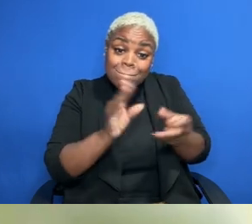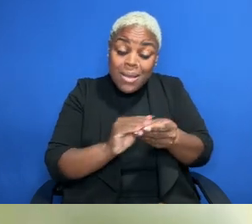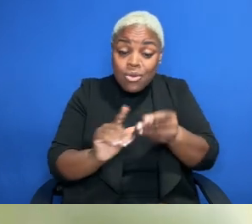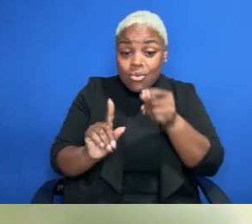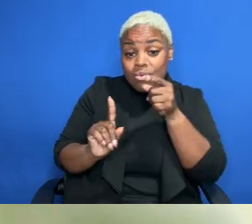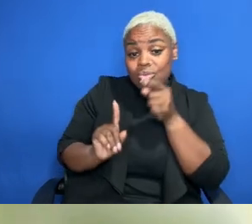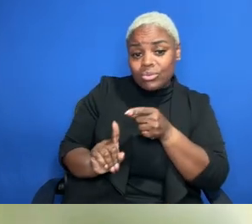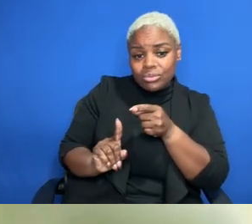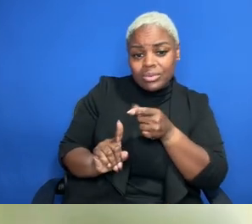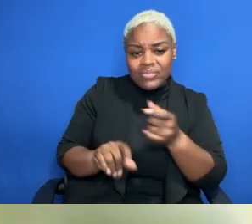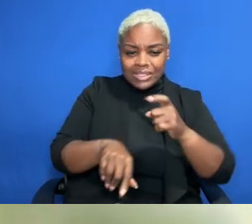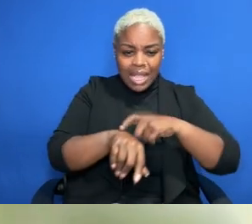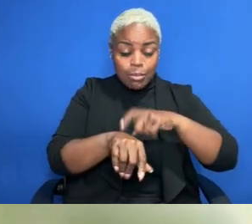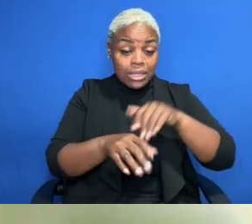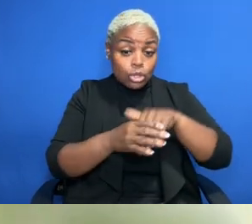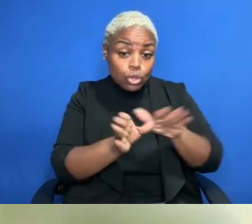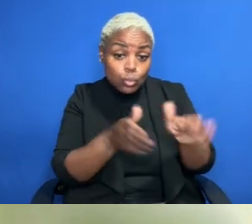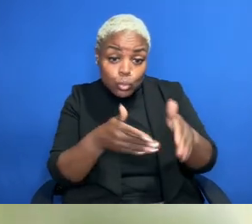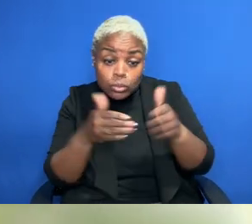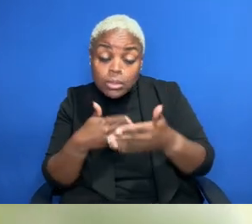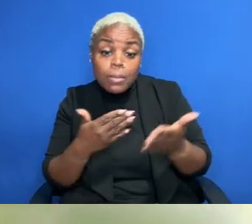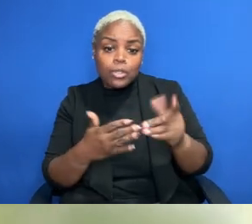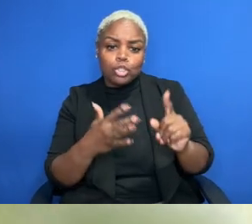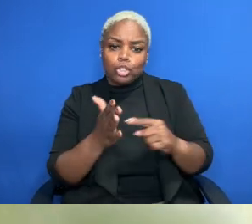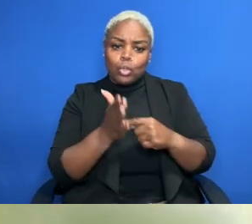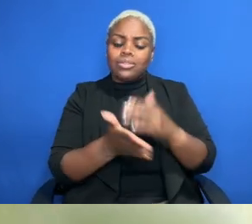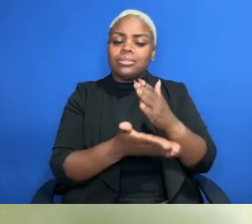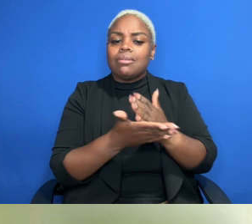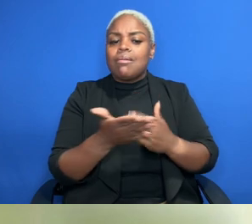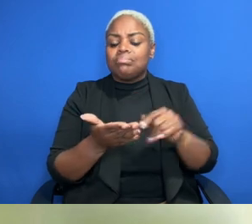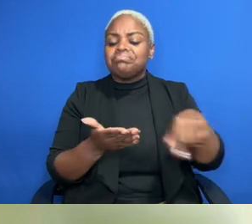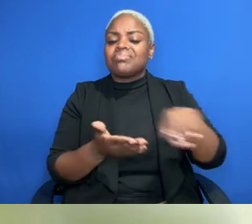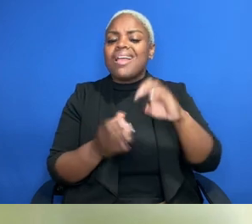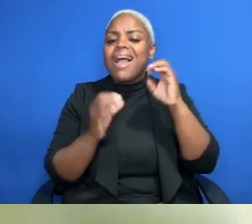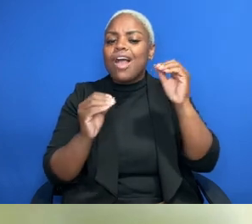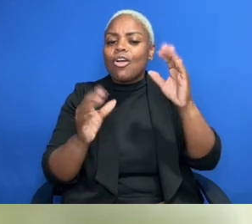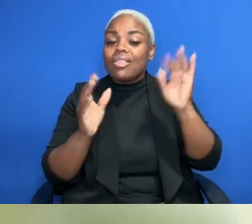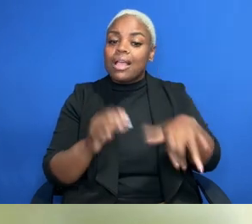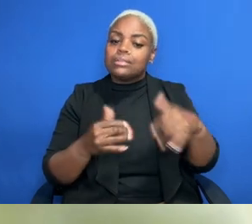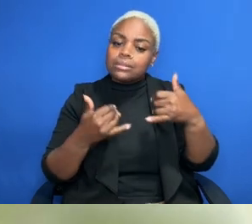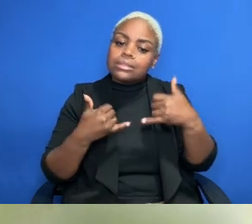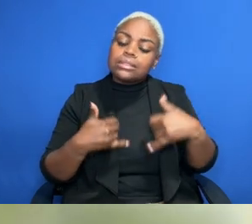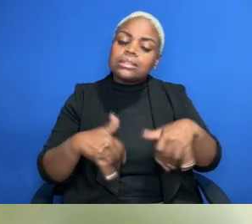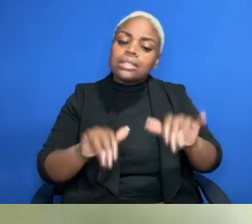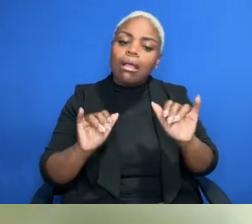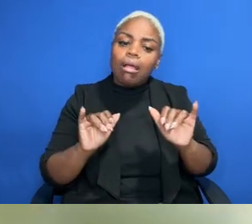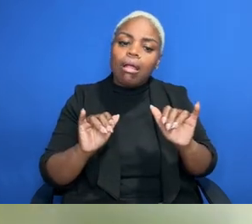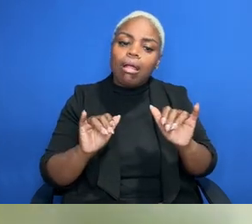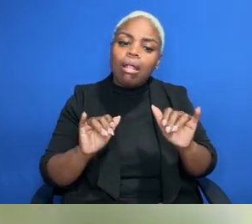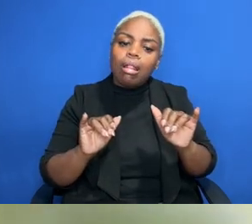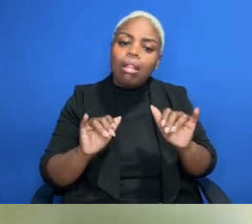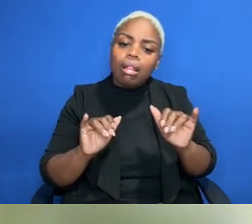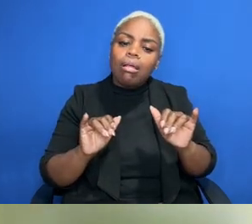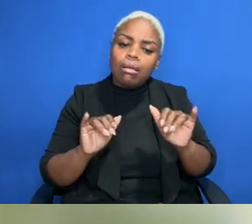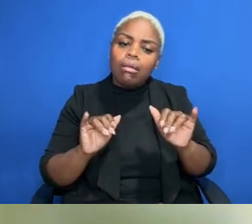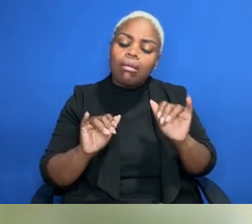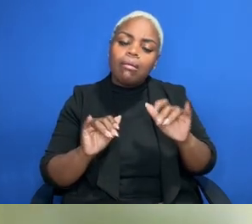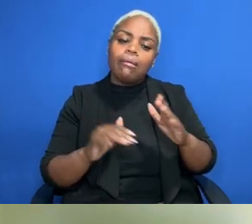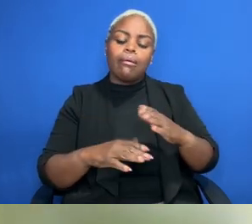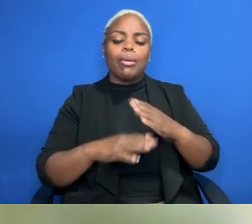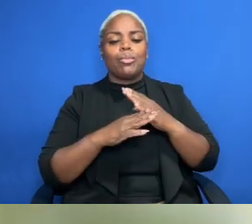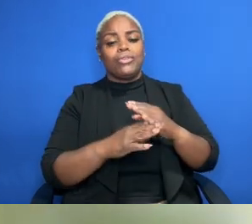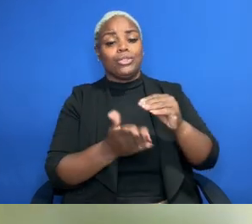tracked usage and maybe amount of time in the rooms, but it showed that educators were